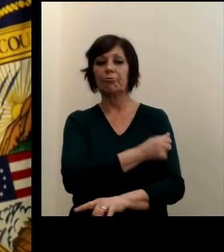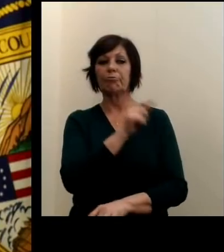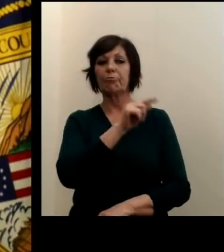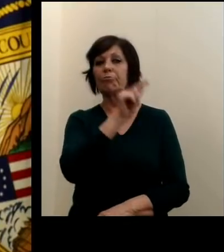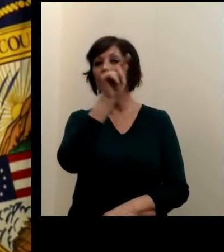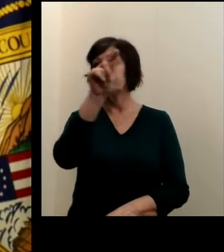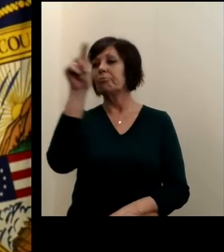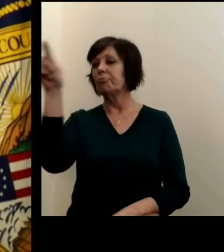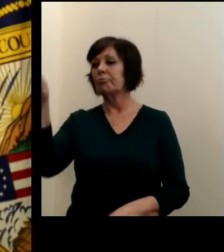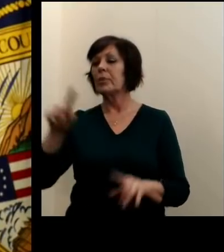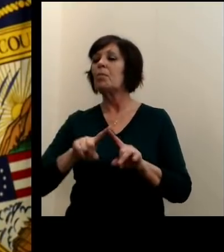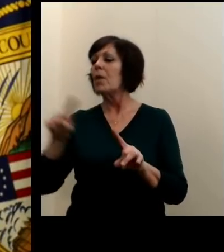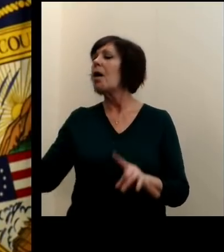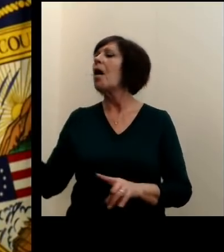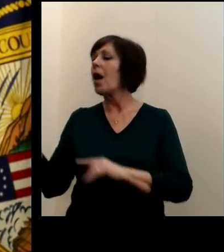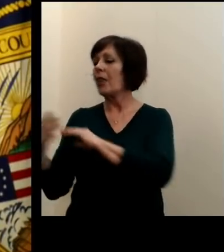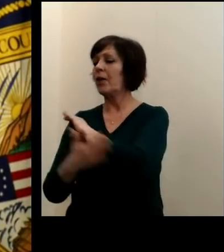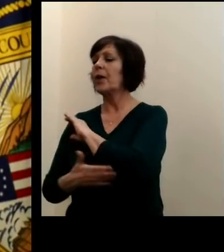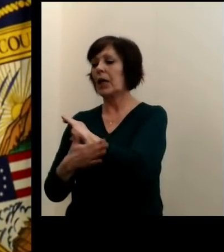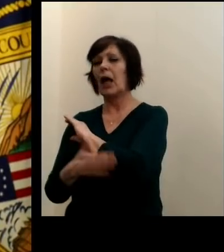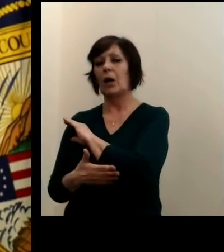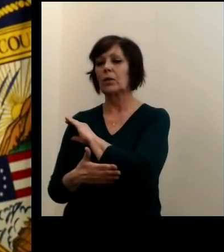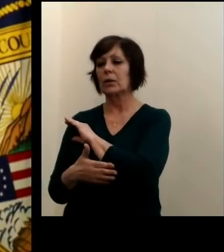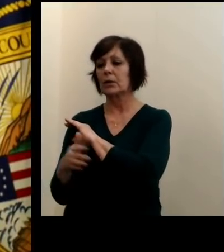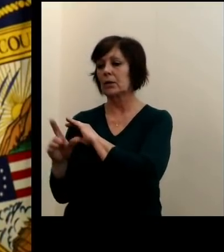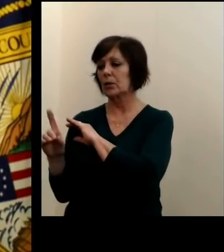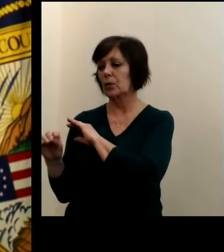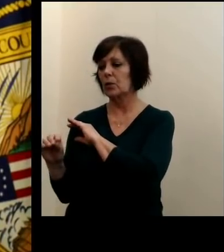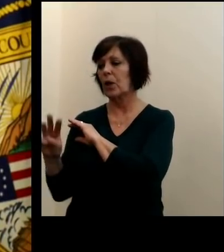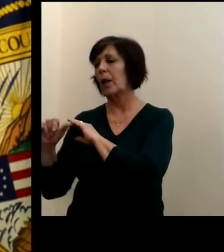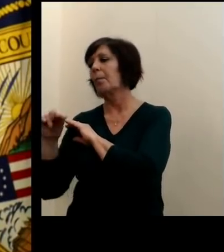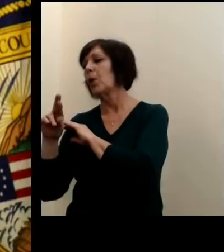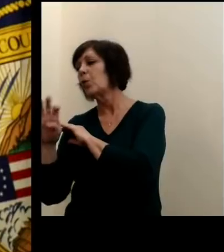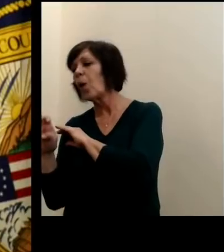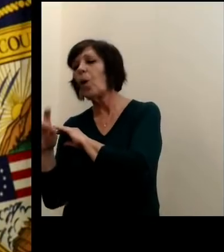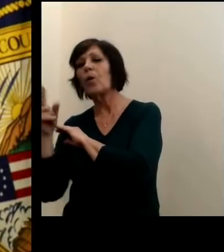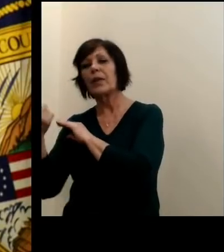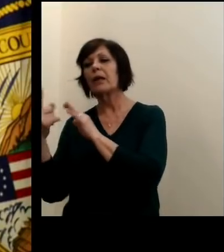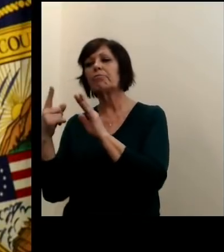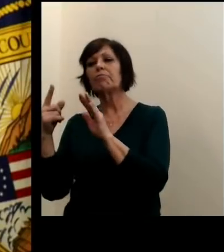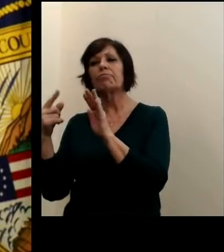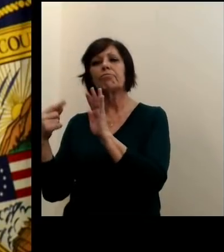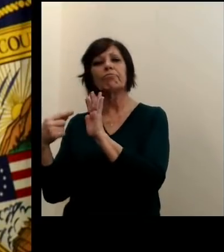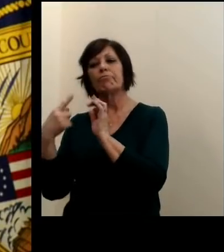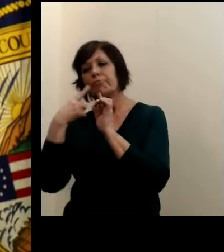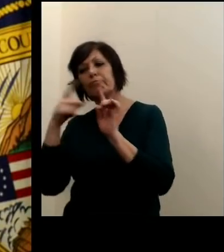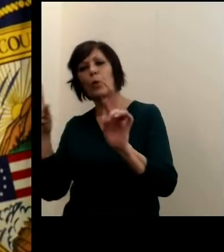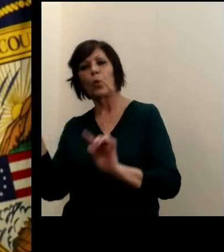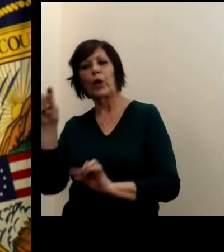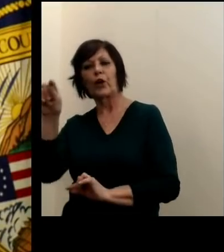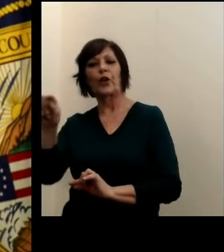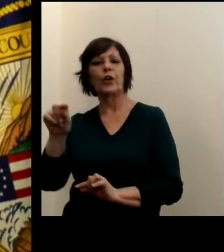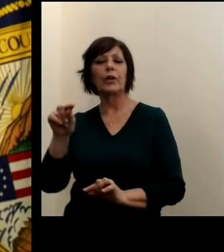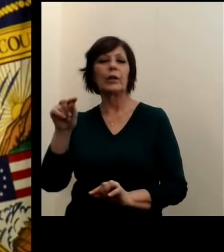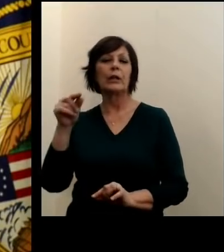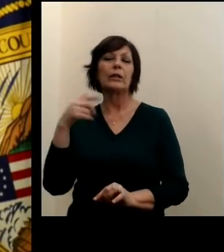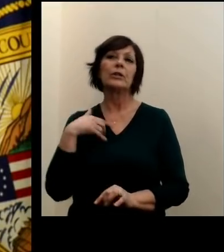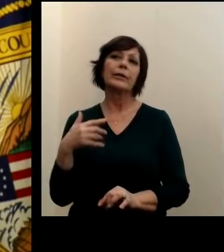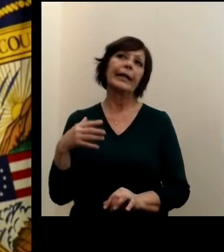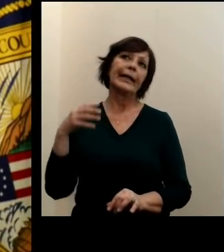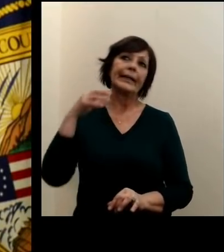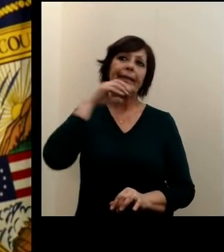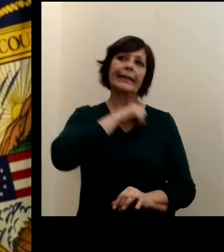but other counties certainly have. You've compared us to maybe Monroe, where I know they have identified a pod location. So I guess in the interest